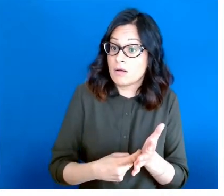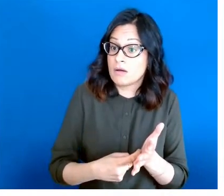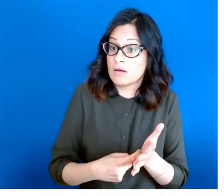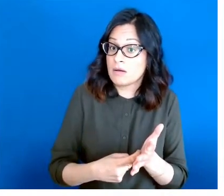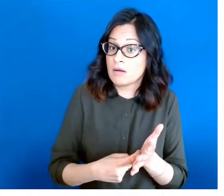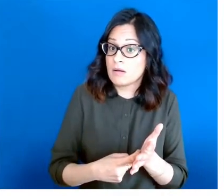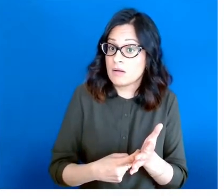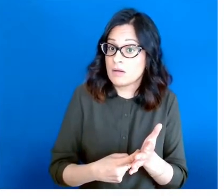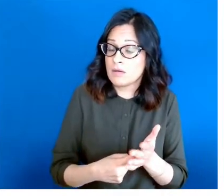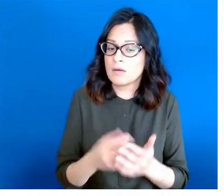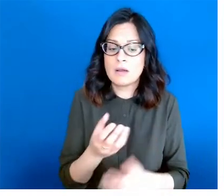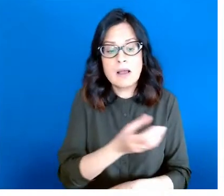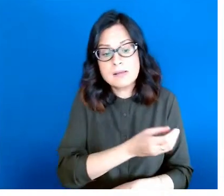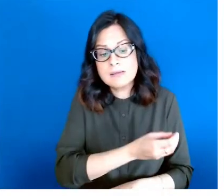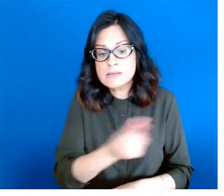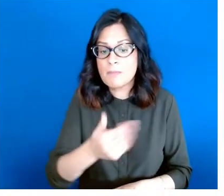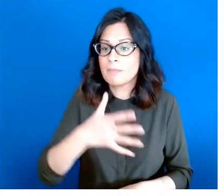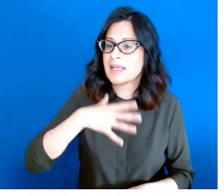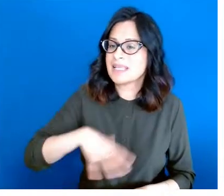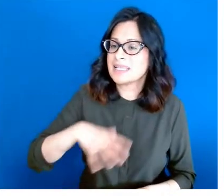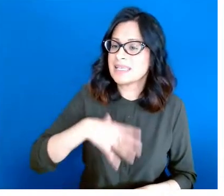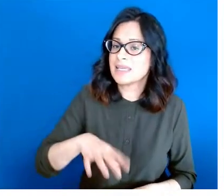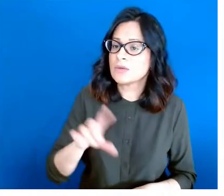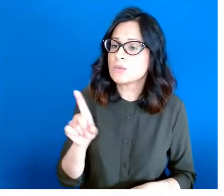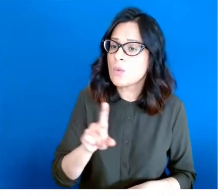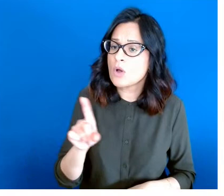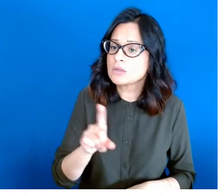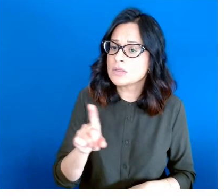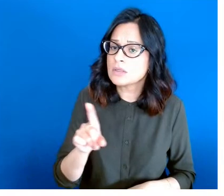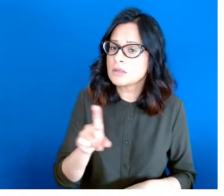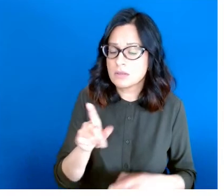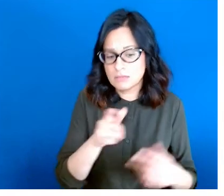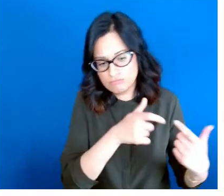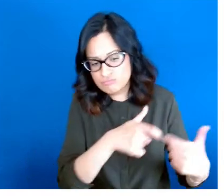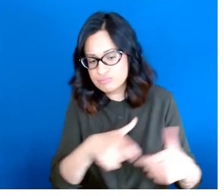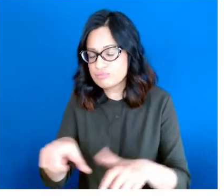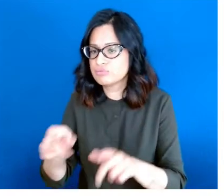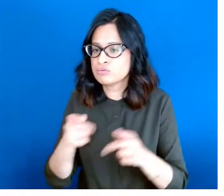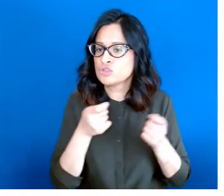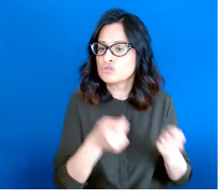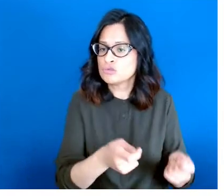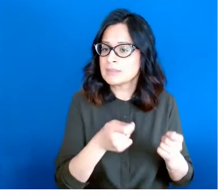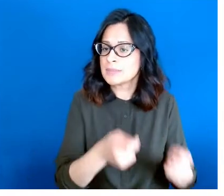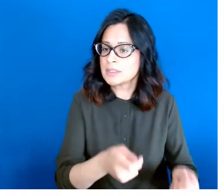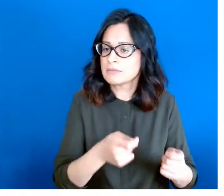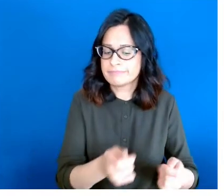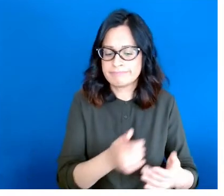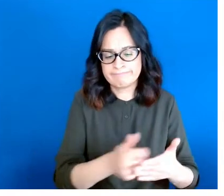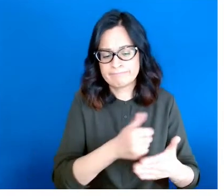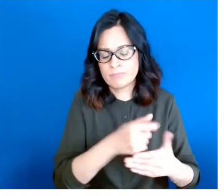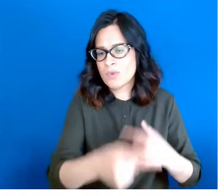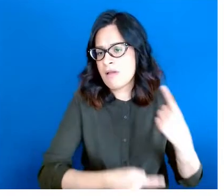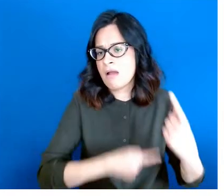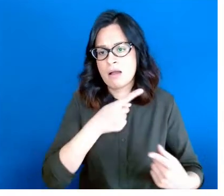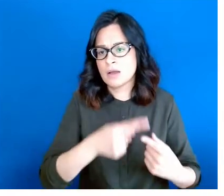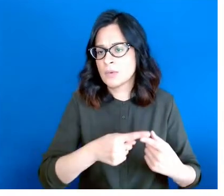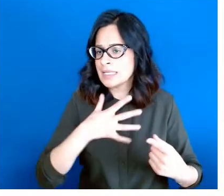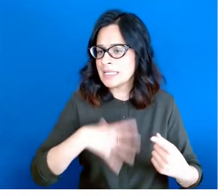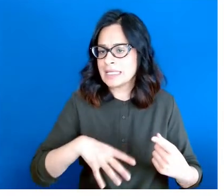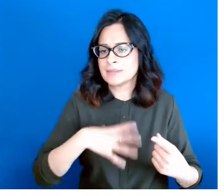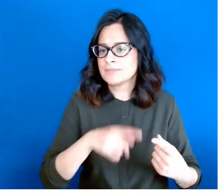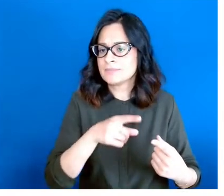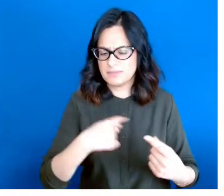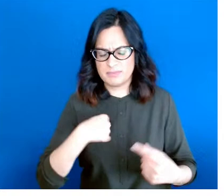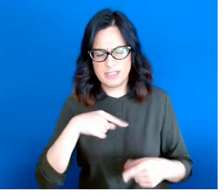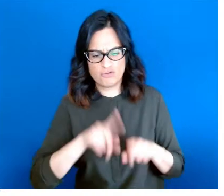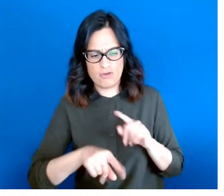some people require ongoing treatment throughout the year. What I would try and do